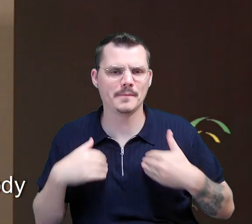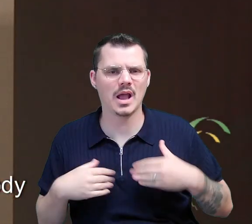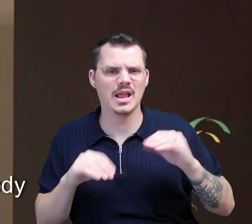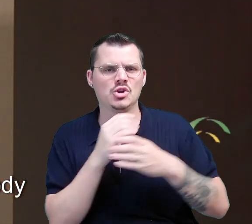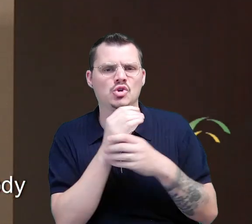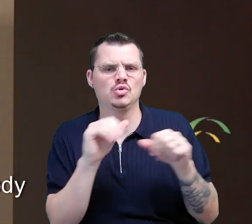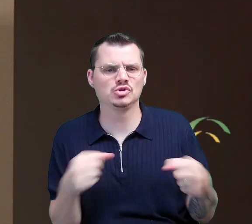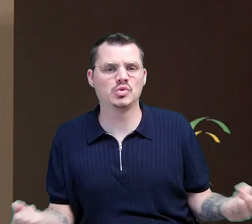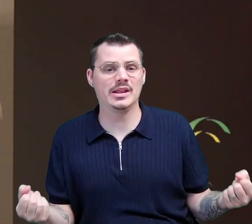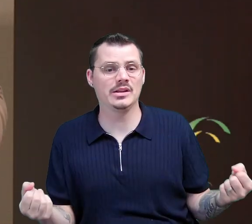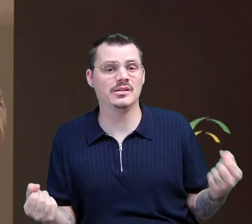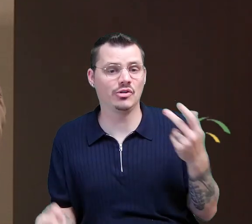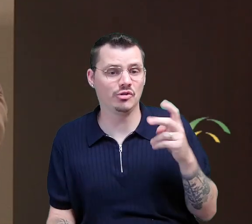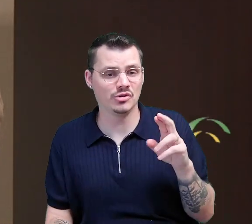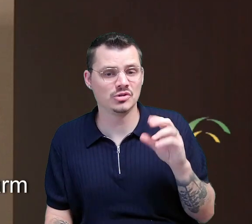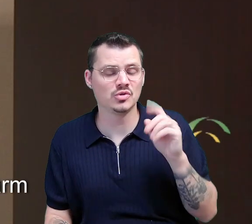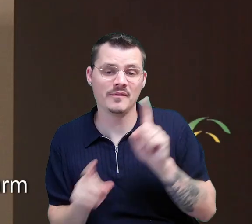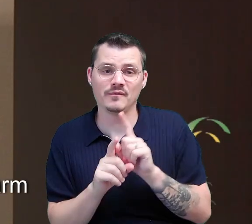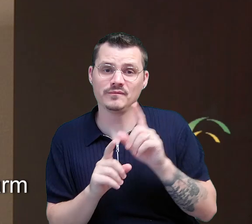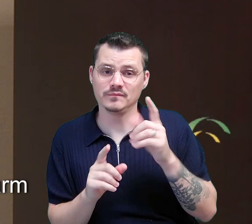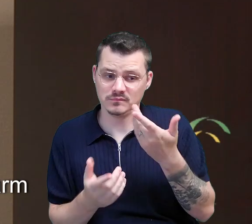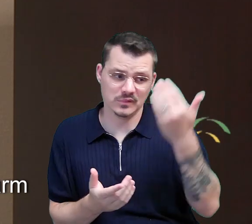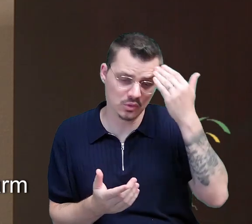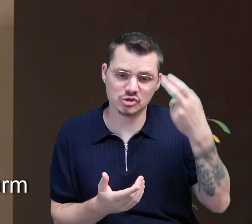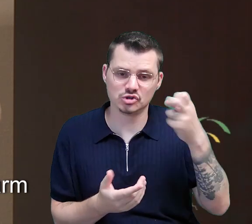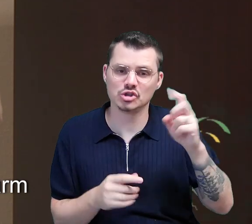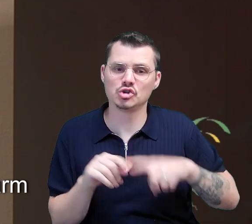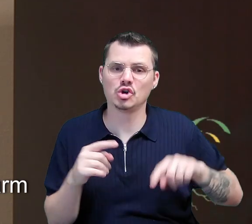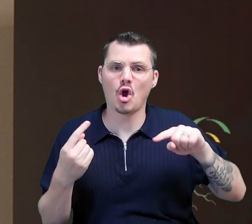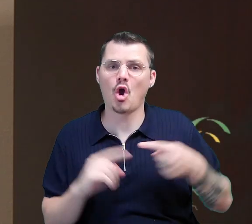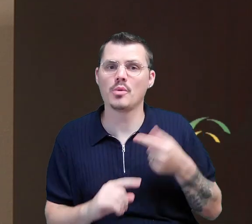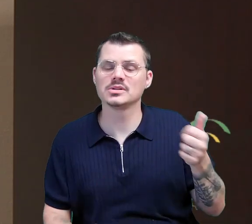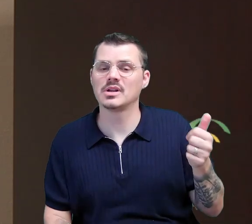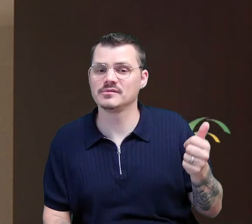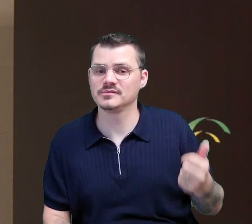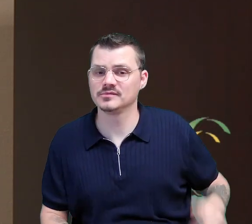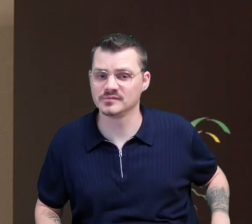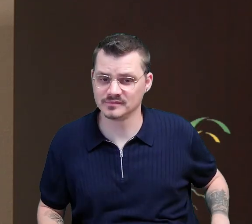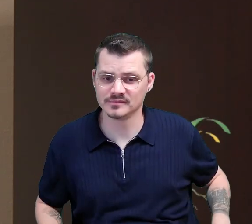and restrain her body so that she, as far as they knew, she couldn't harm herself.